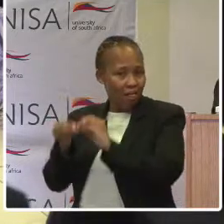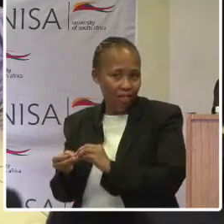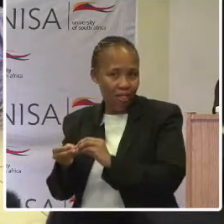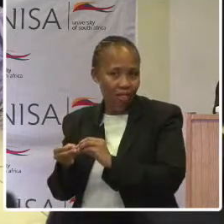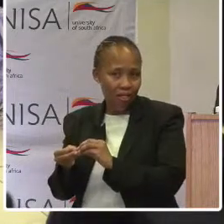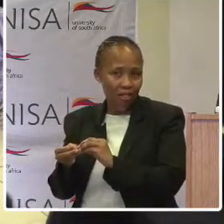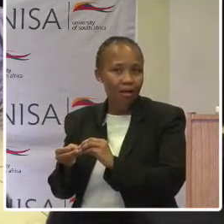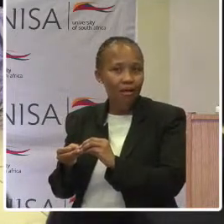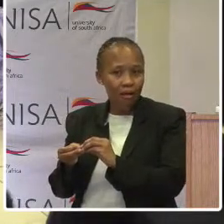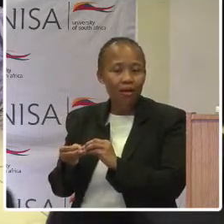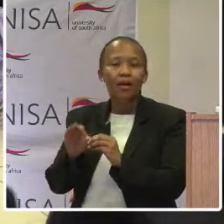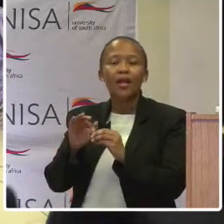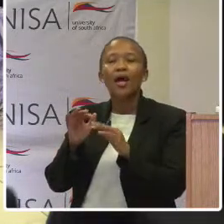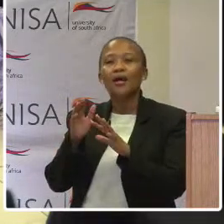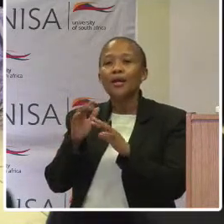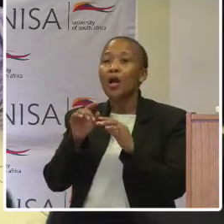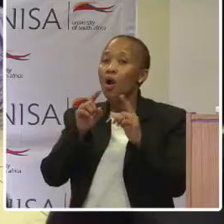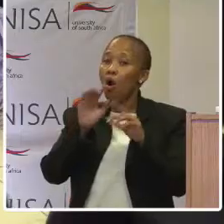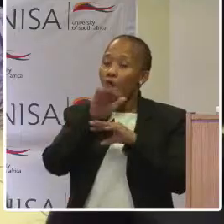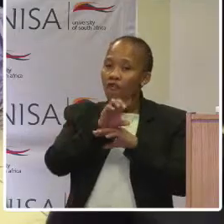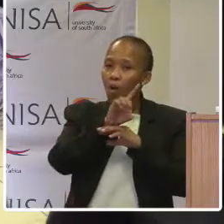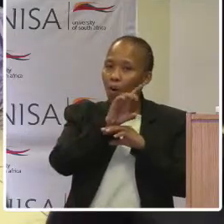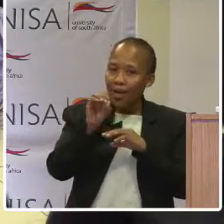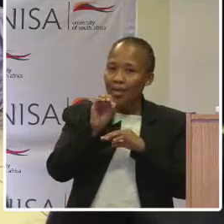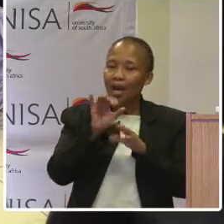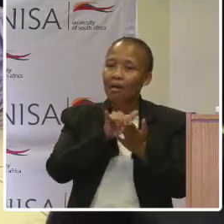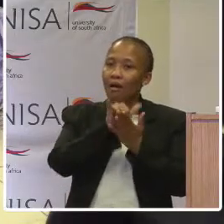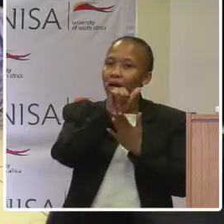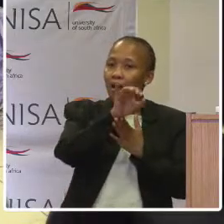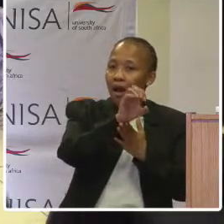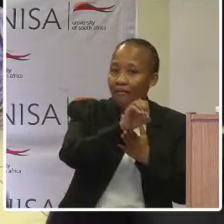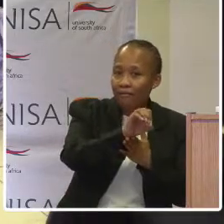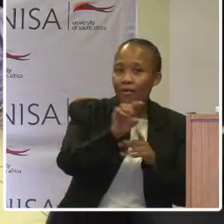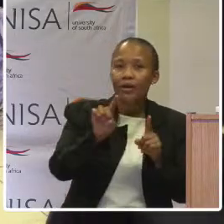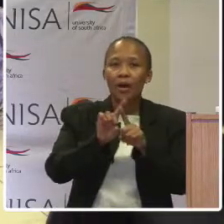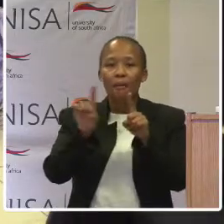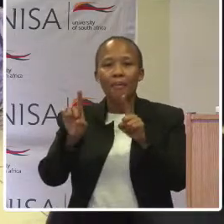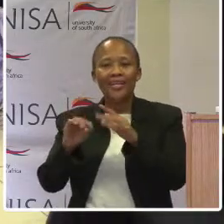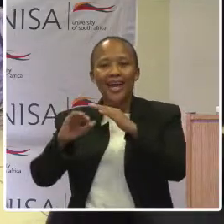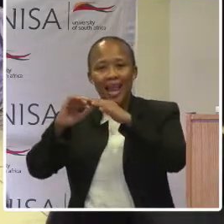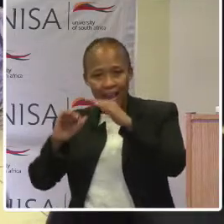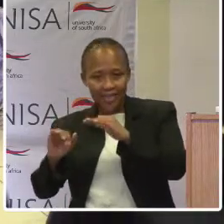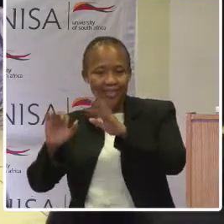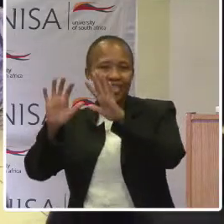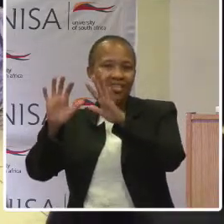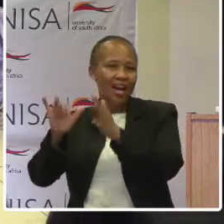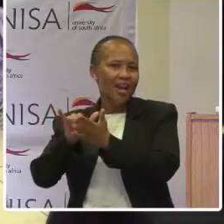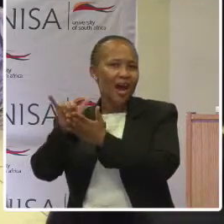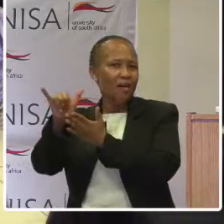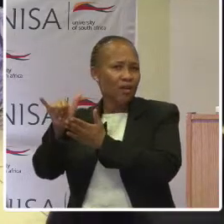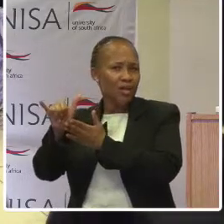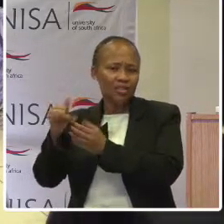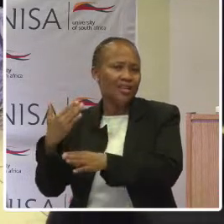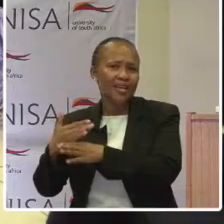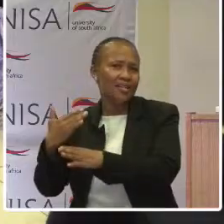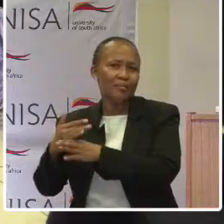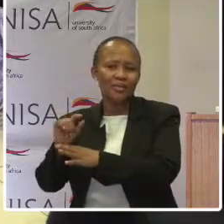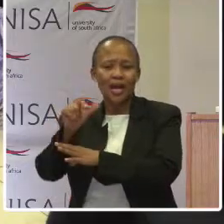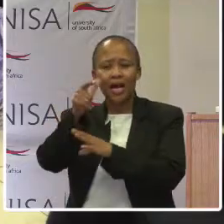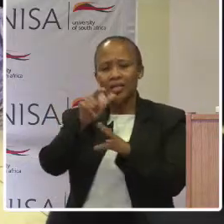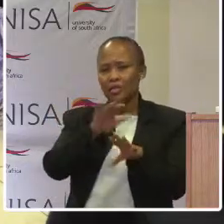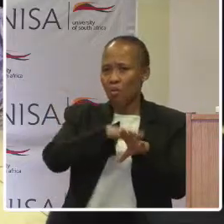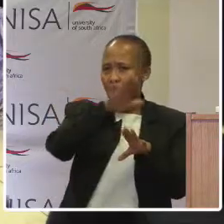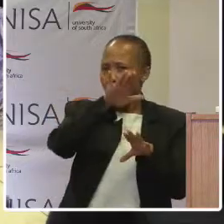have over 100 aircraft, but we have less than 10 aircraft that are in operation. Thank